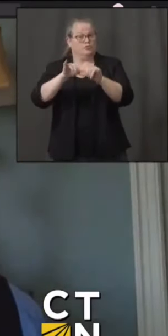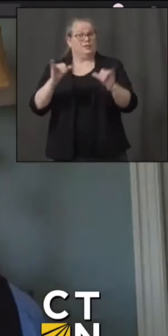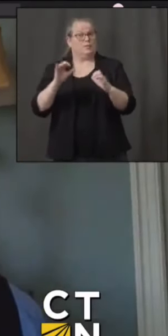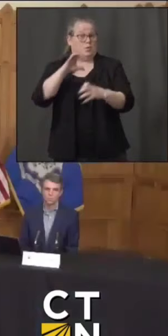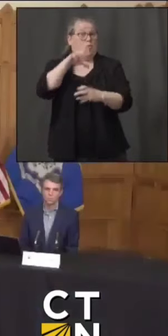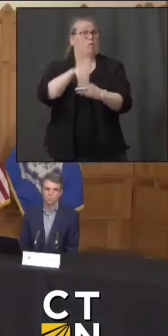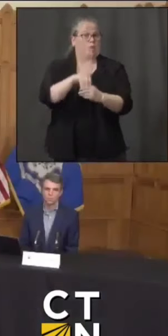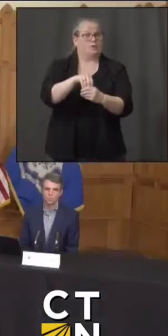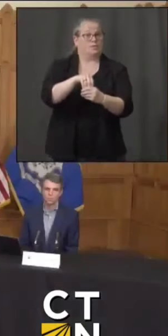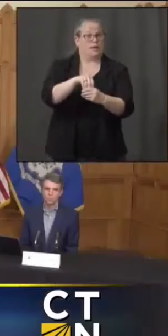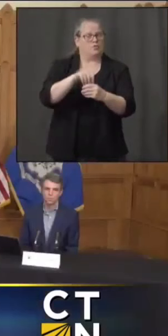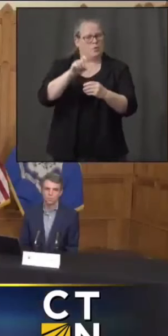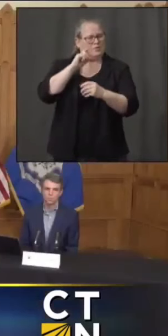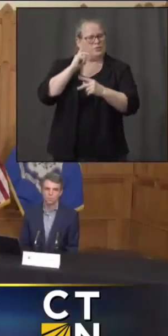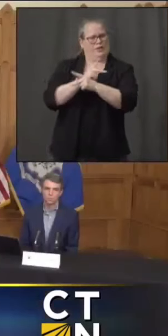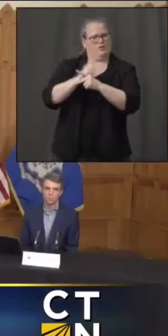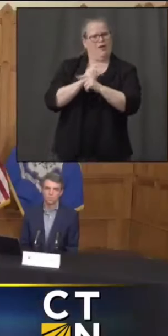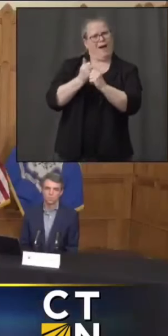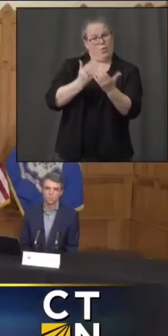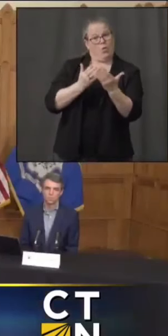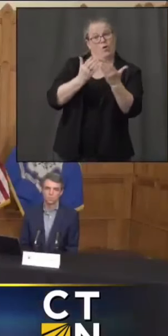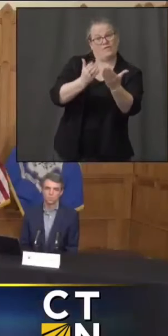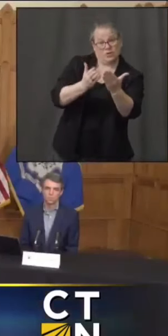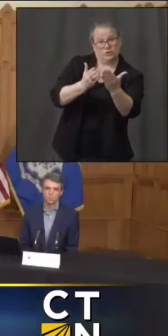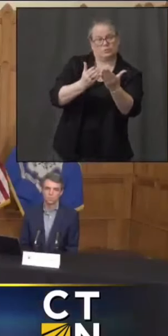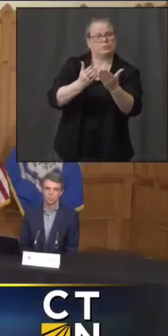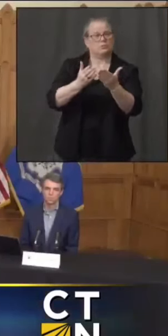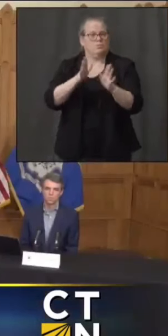Move along next to the Connecticut Mirror.